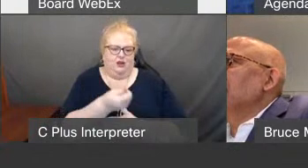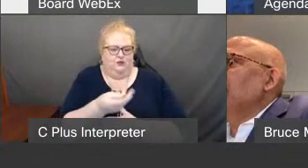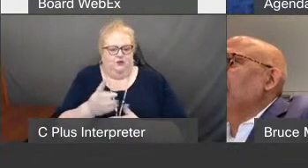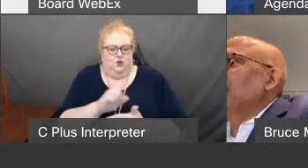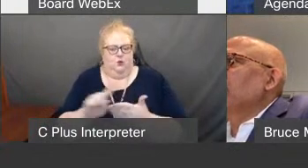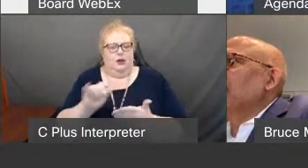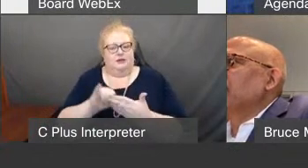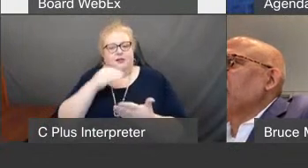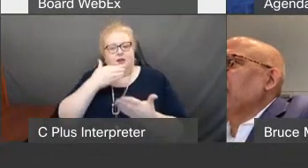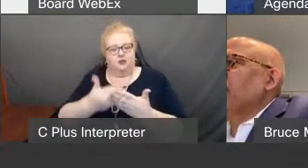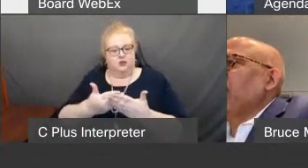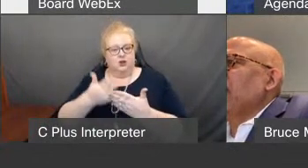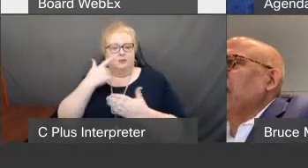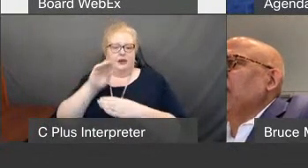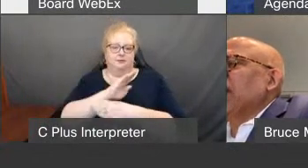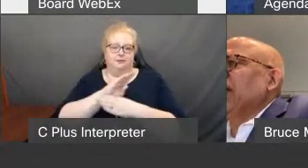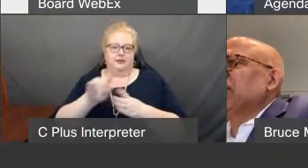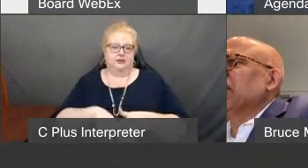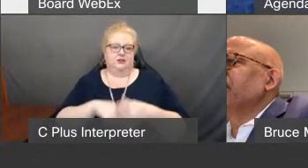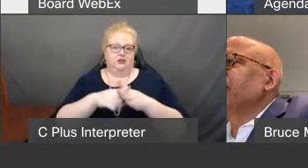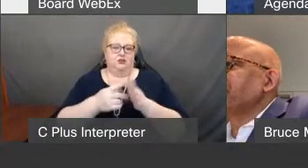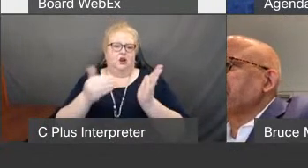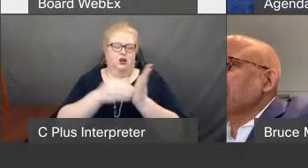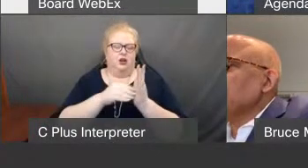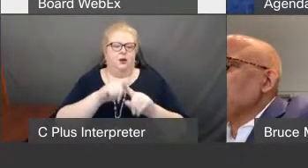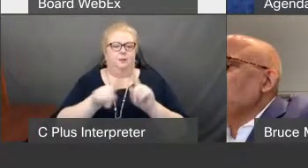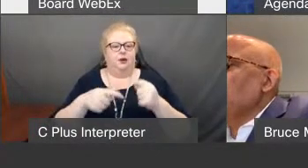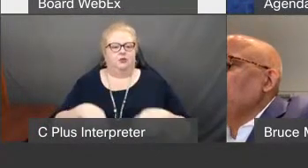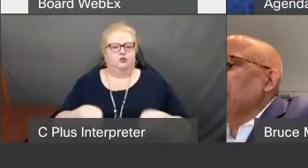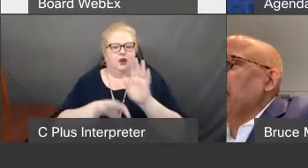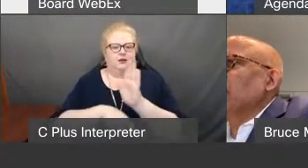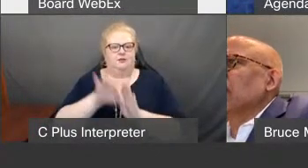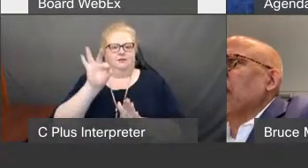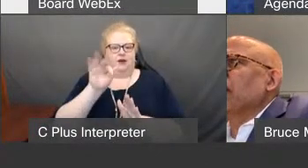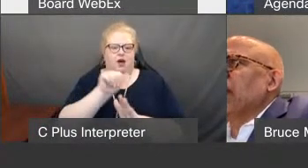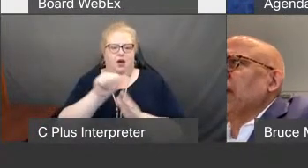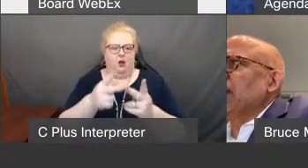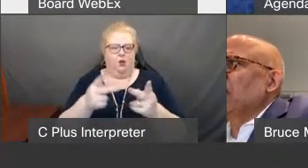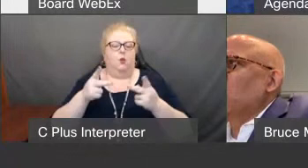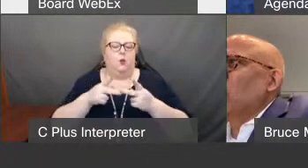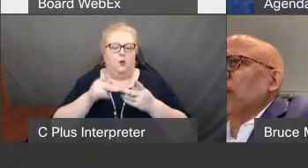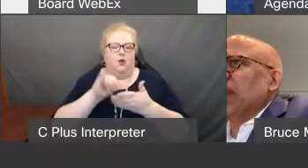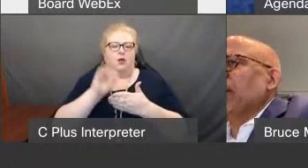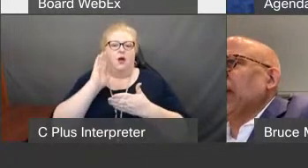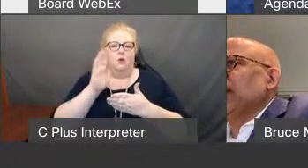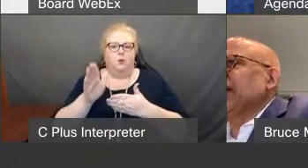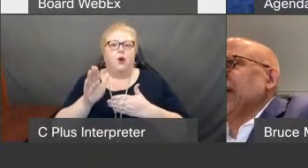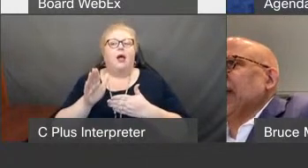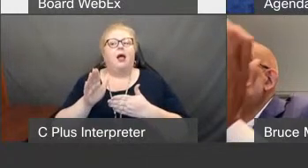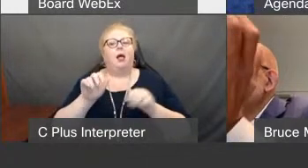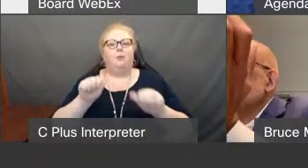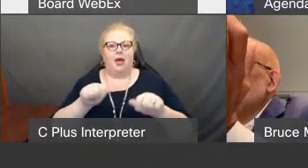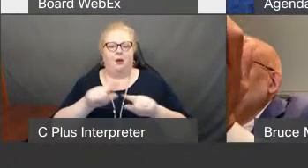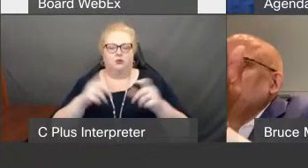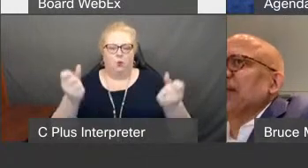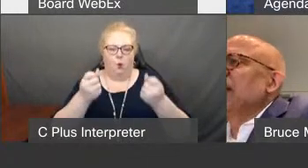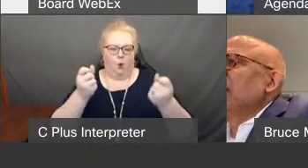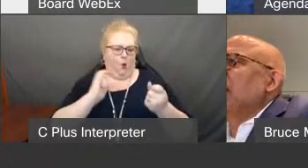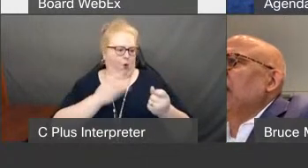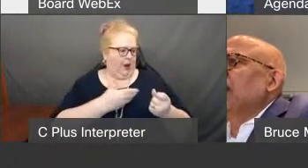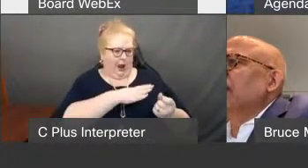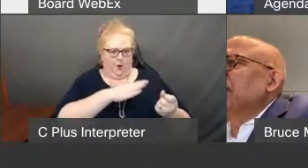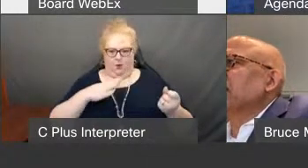back. But trying to find a location that will accommodate the board, accommodate the technology